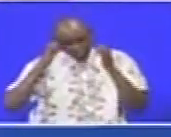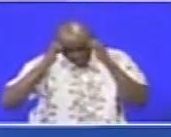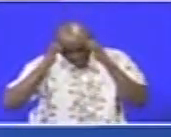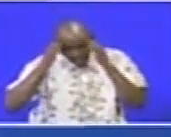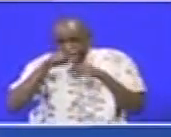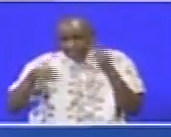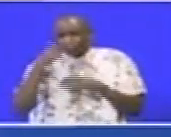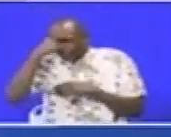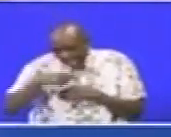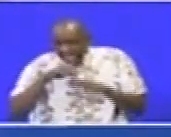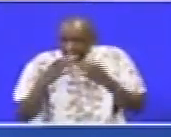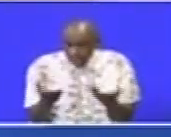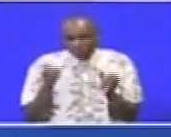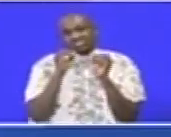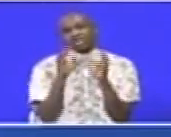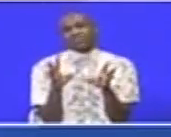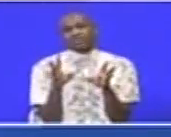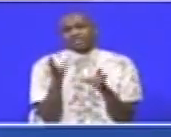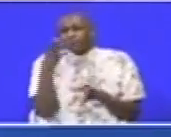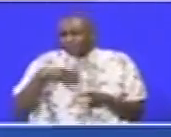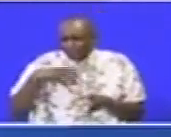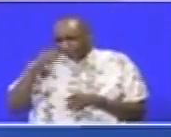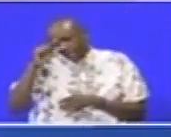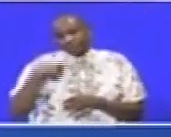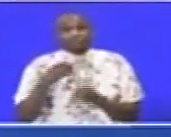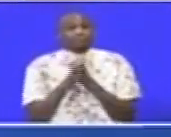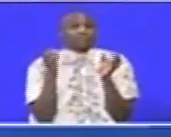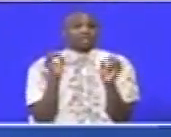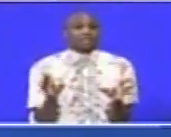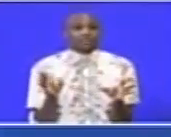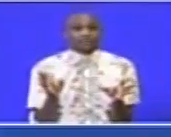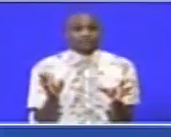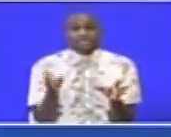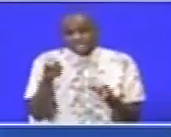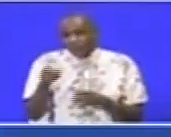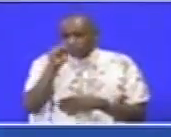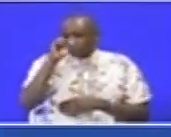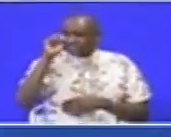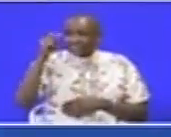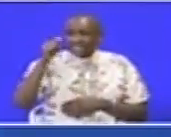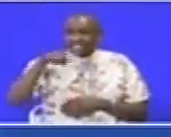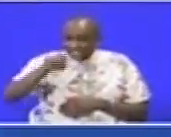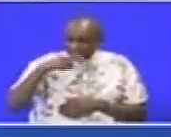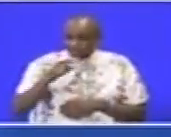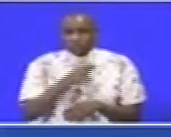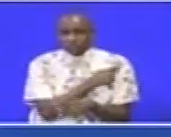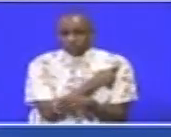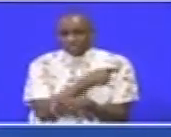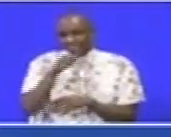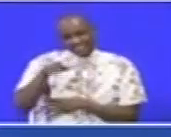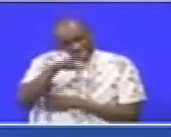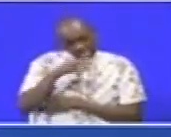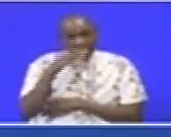been done on blindness, and even those done are not in the public domain. Vera Sitati is also a resident ophthalmologist in Sabatia